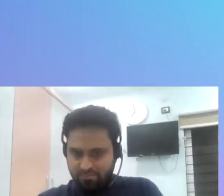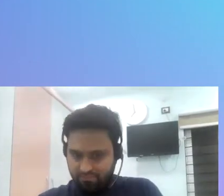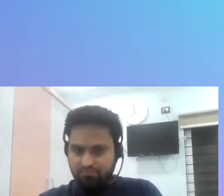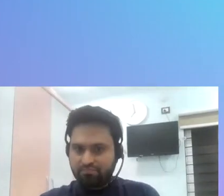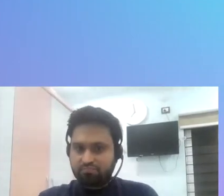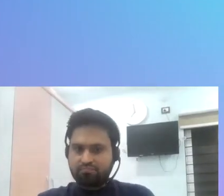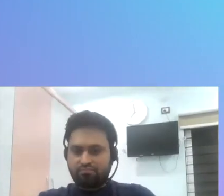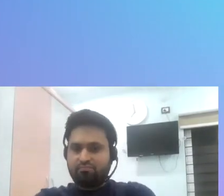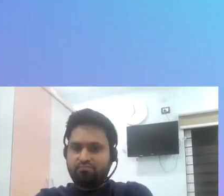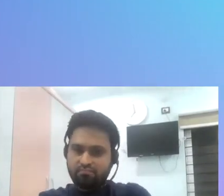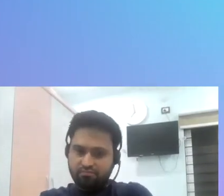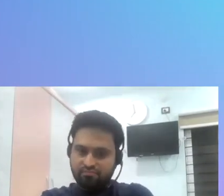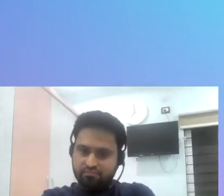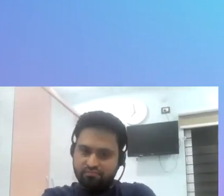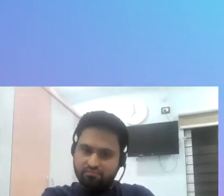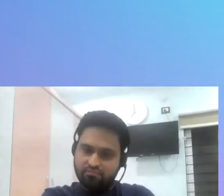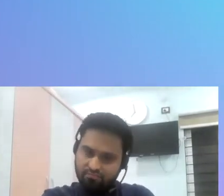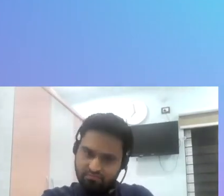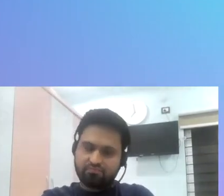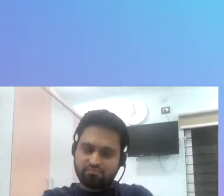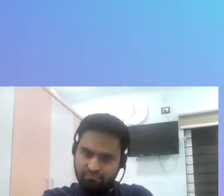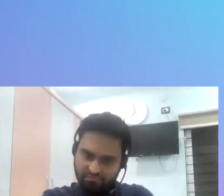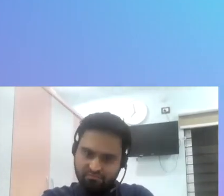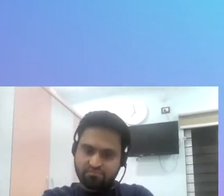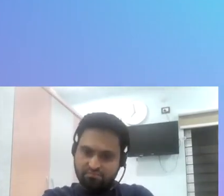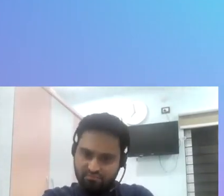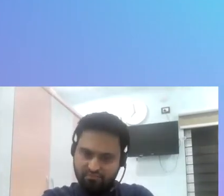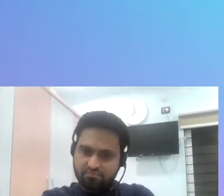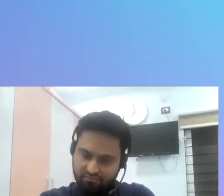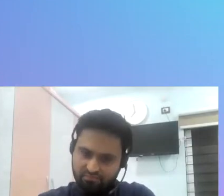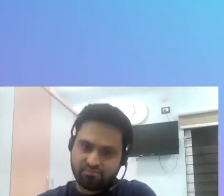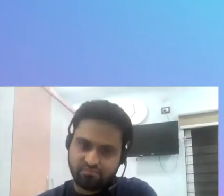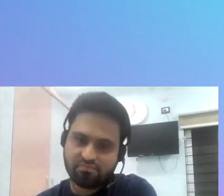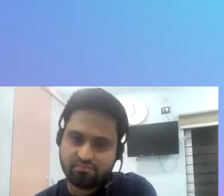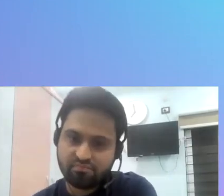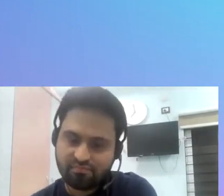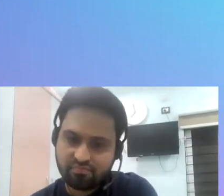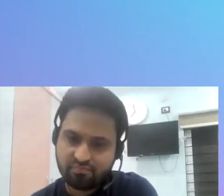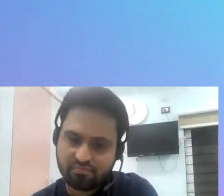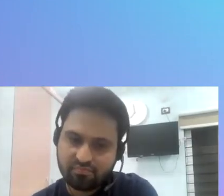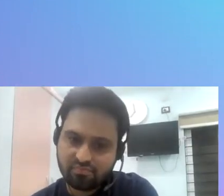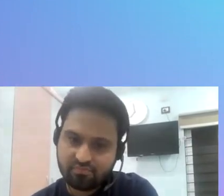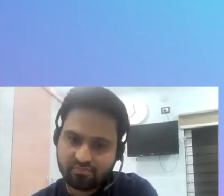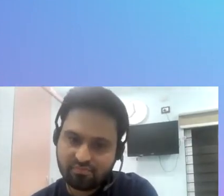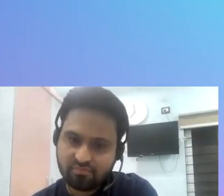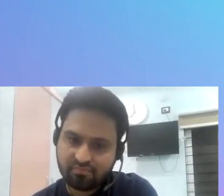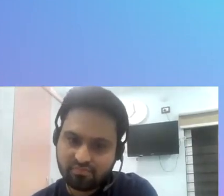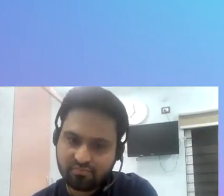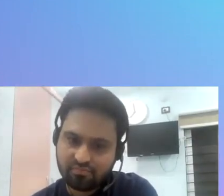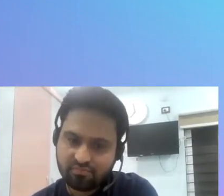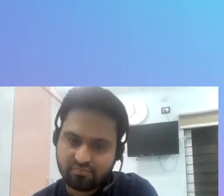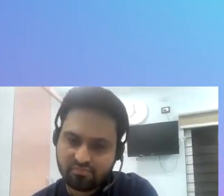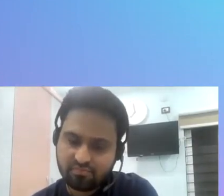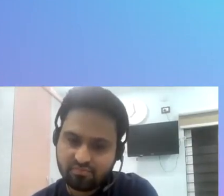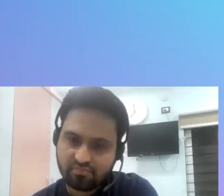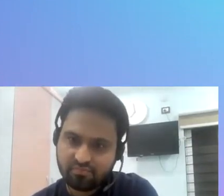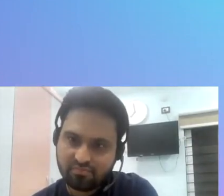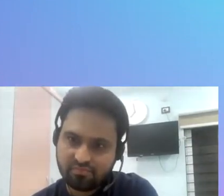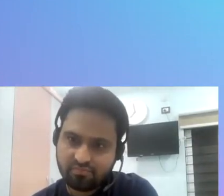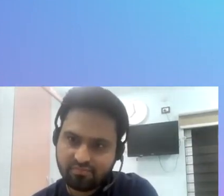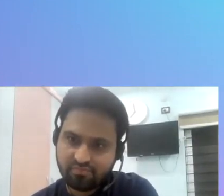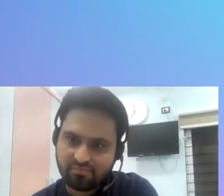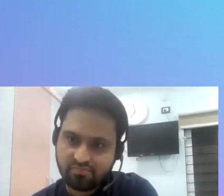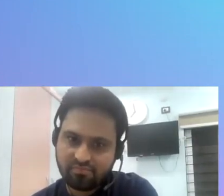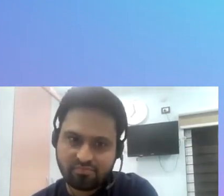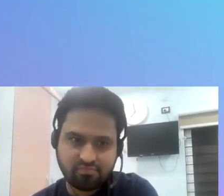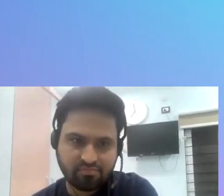chat. Perfect. Yeah, just stay tuned. Like if you want to start your trial for that, wait for us to ship it first,